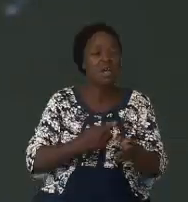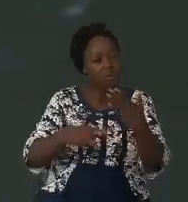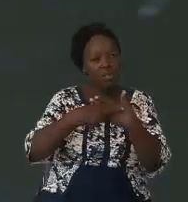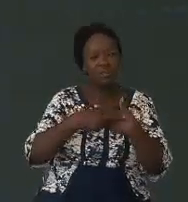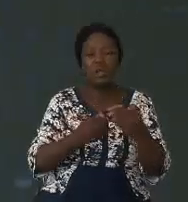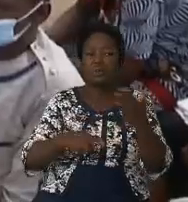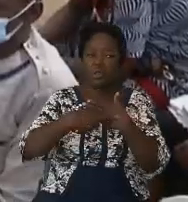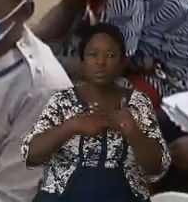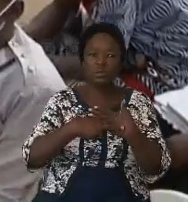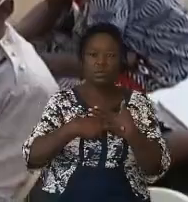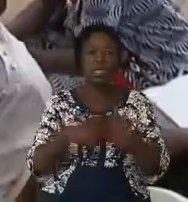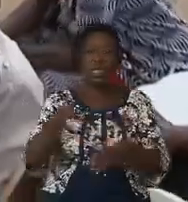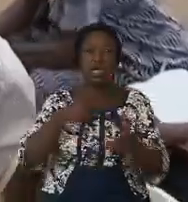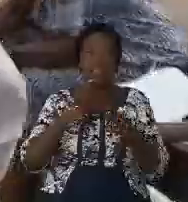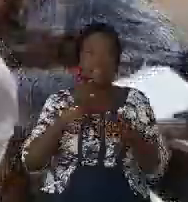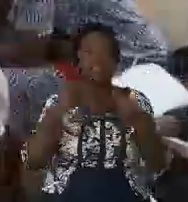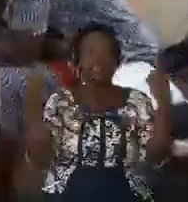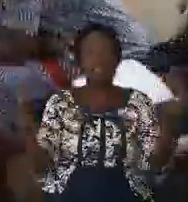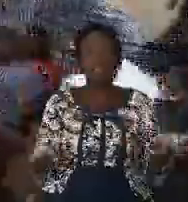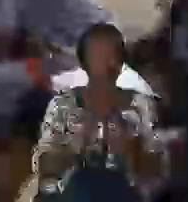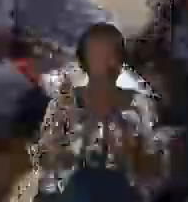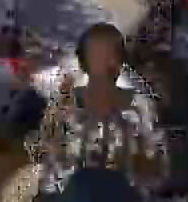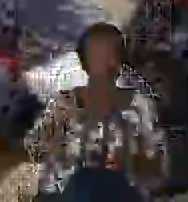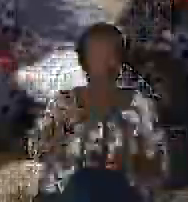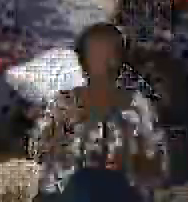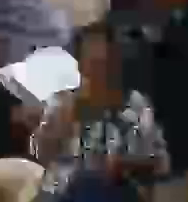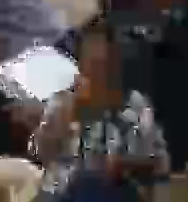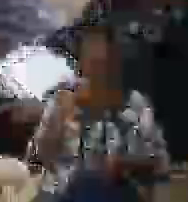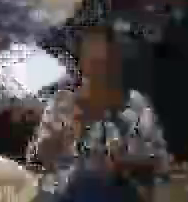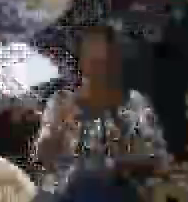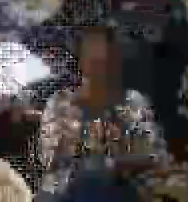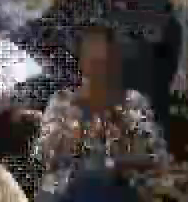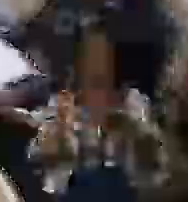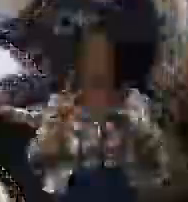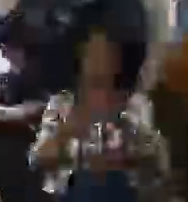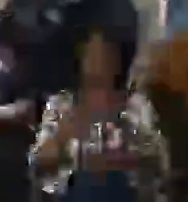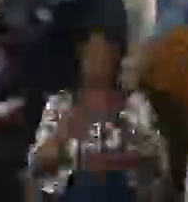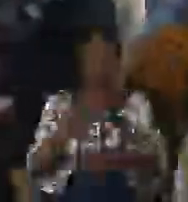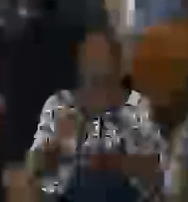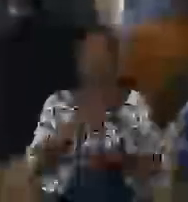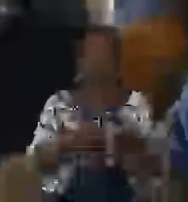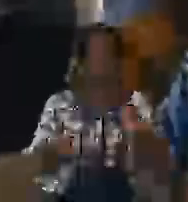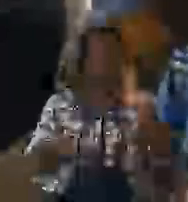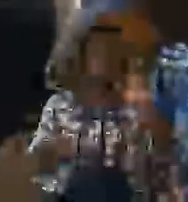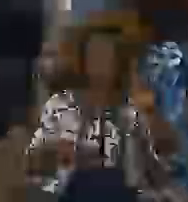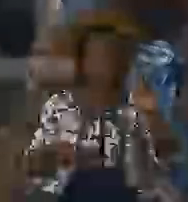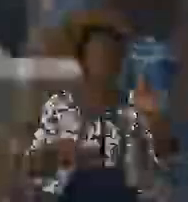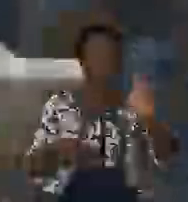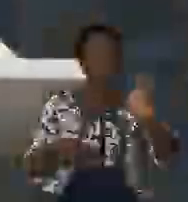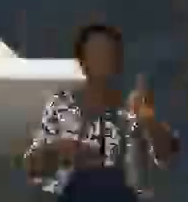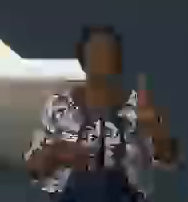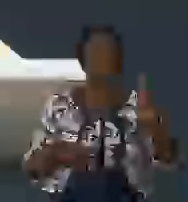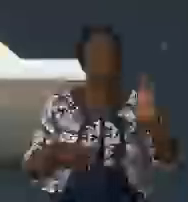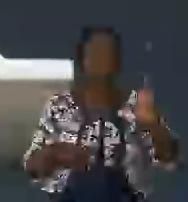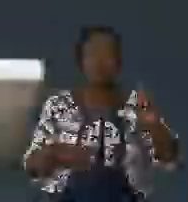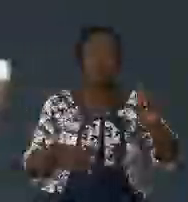in Jesus' name. Return. Return, and iniquity will not be your